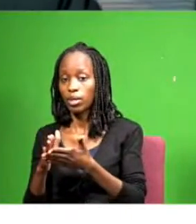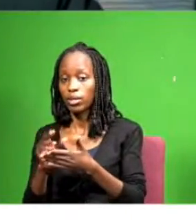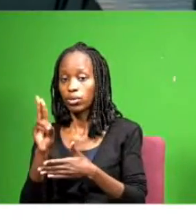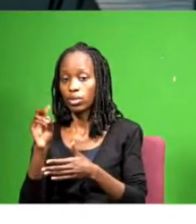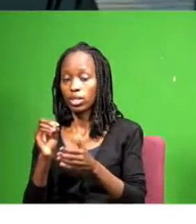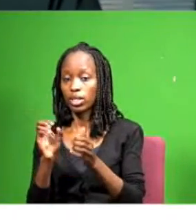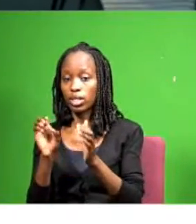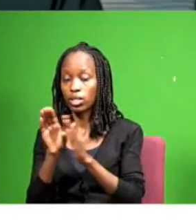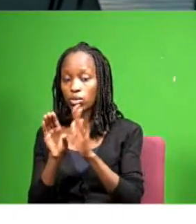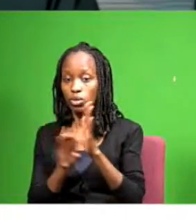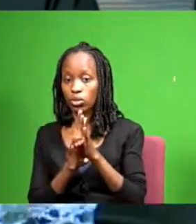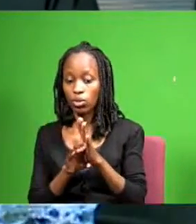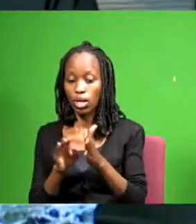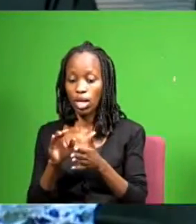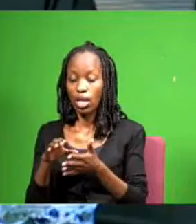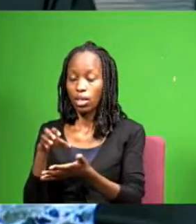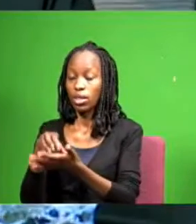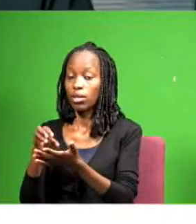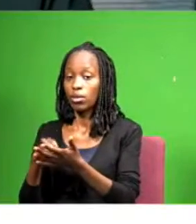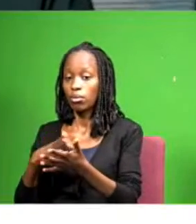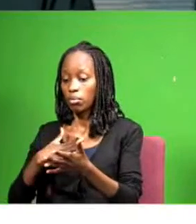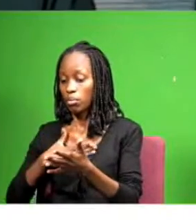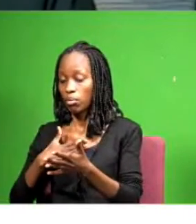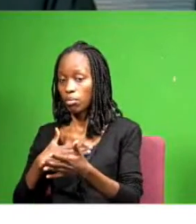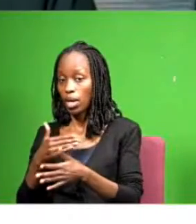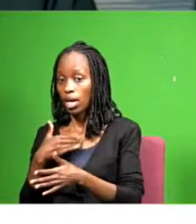2010, the position I take is that